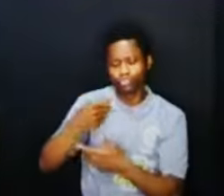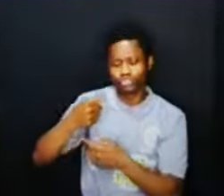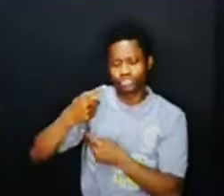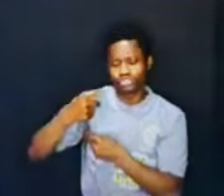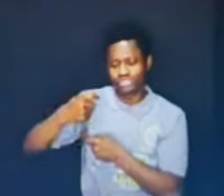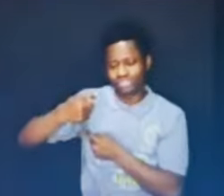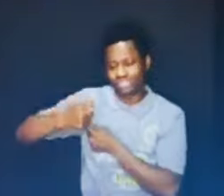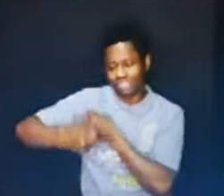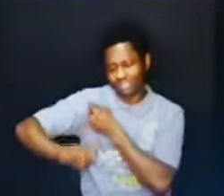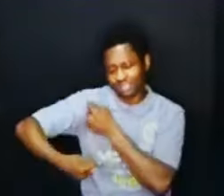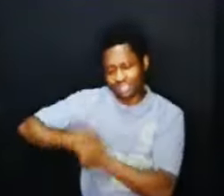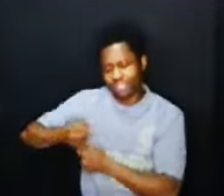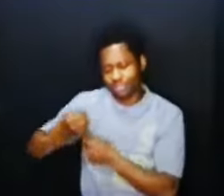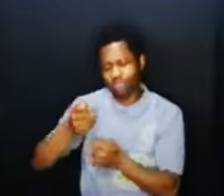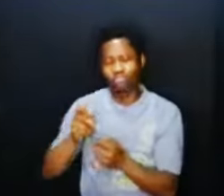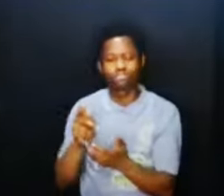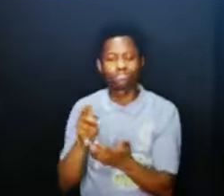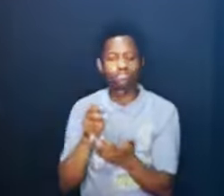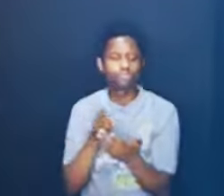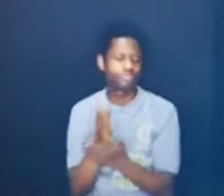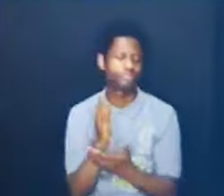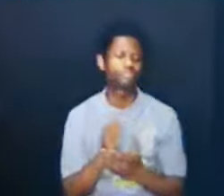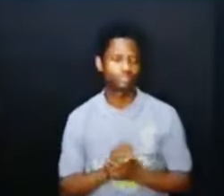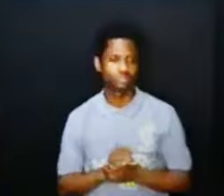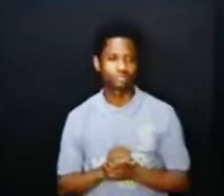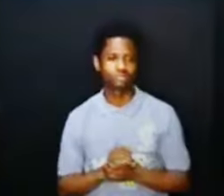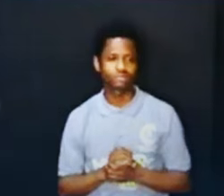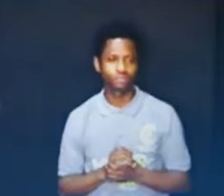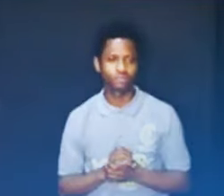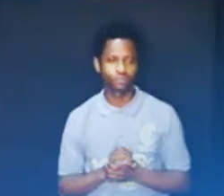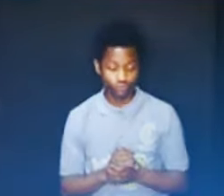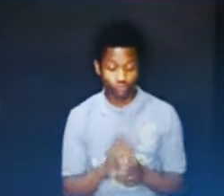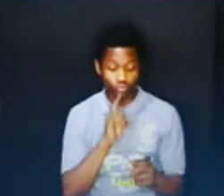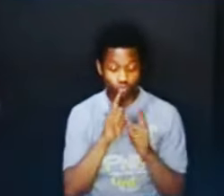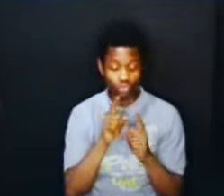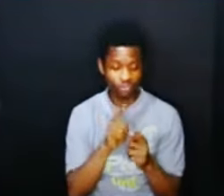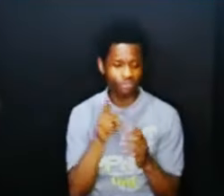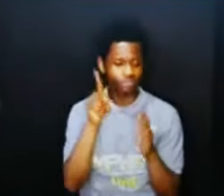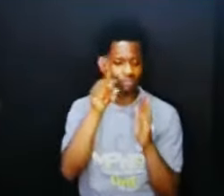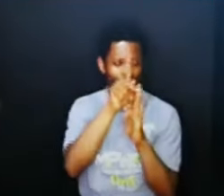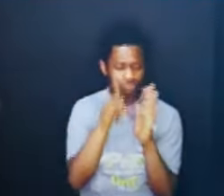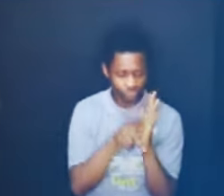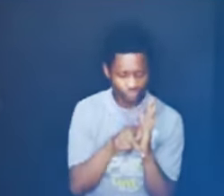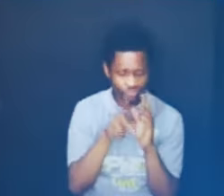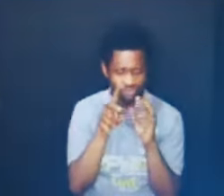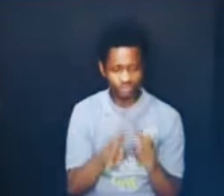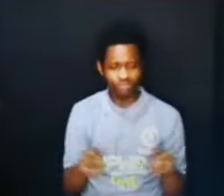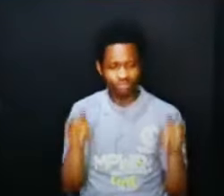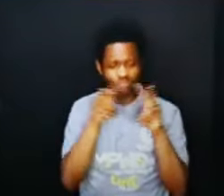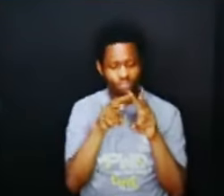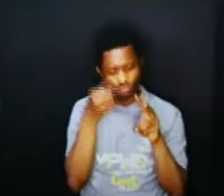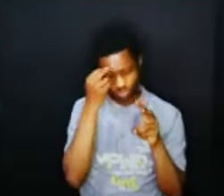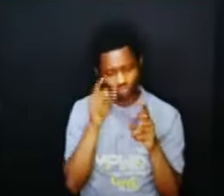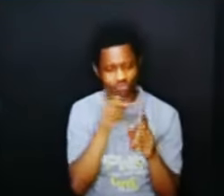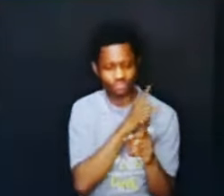We talk about principles and values of the kingdom of God.